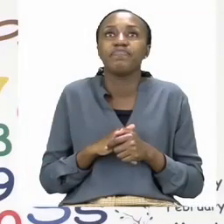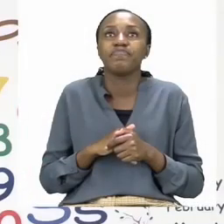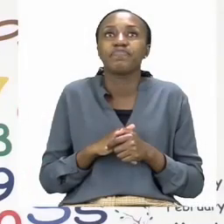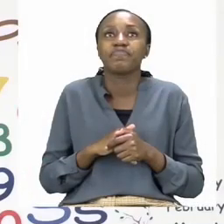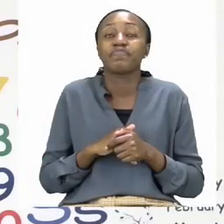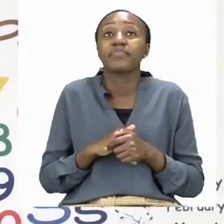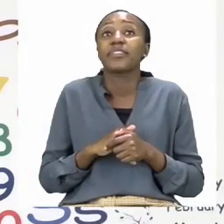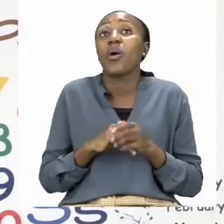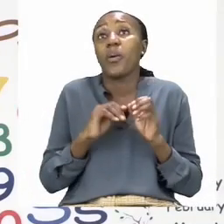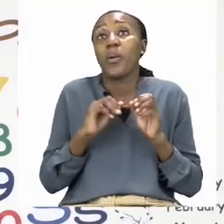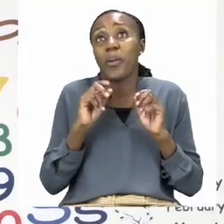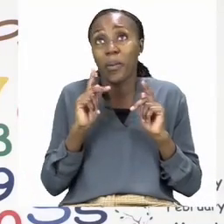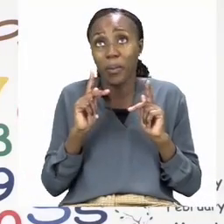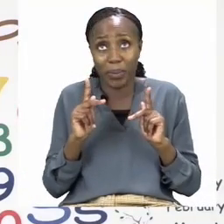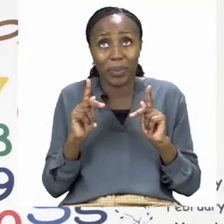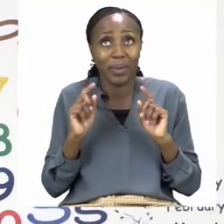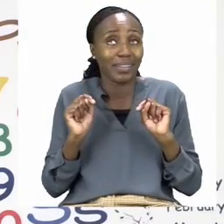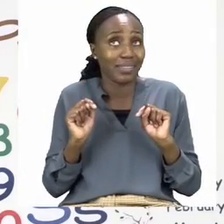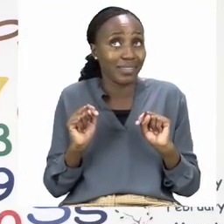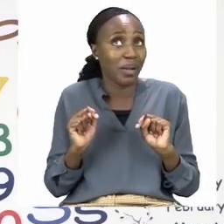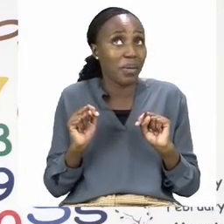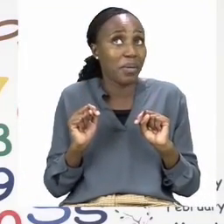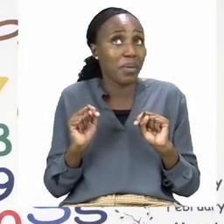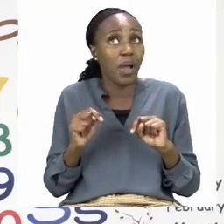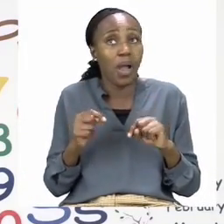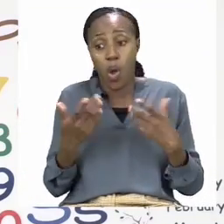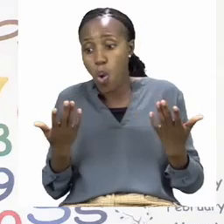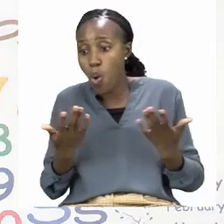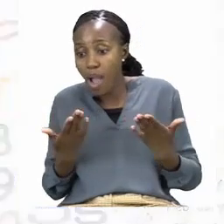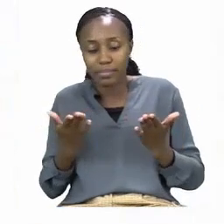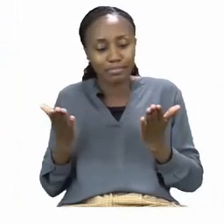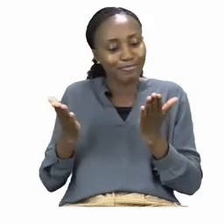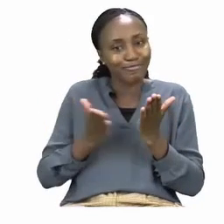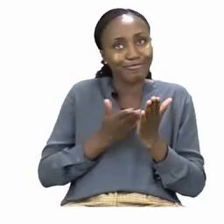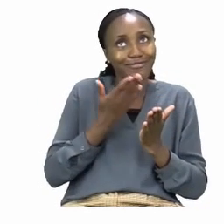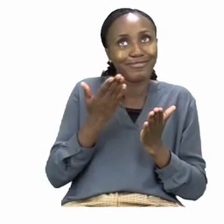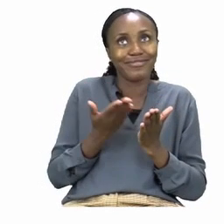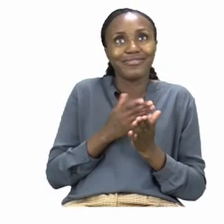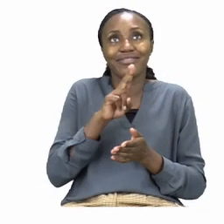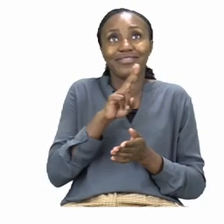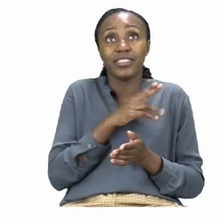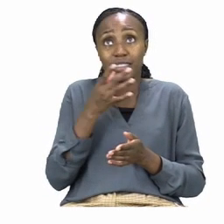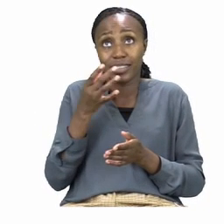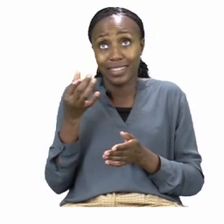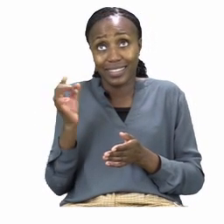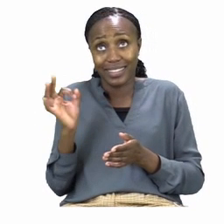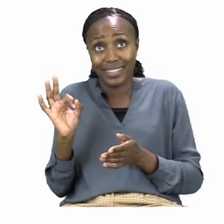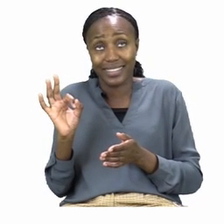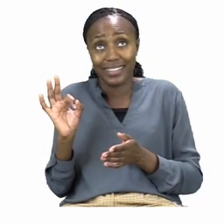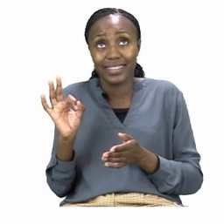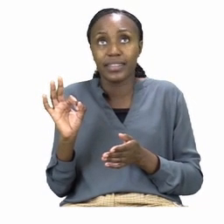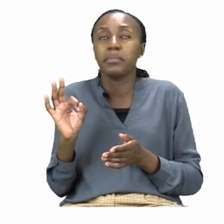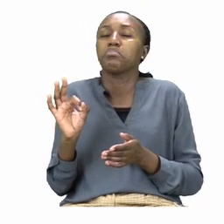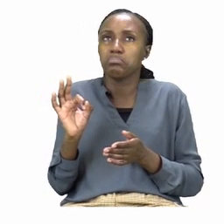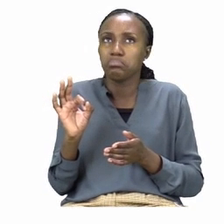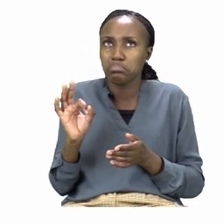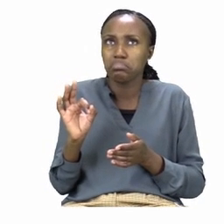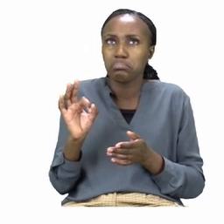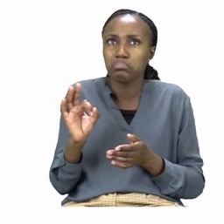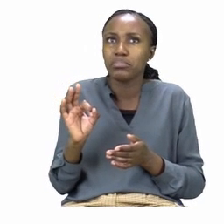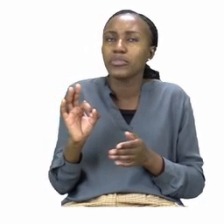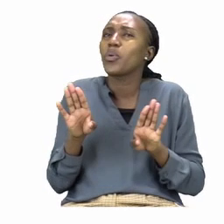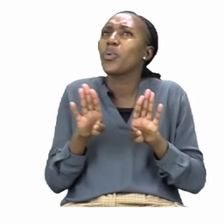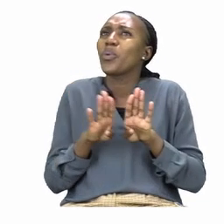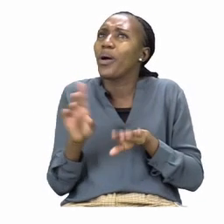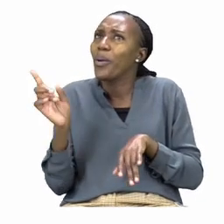Let's start this part of the lesson on page 29. Now here it says, we are